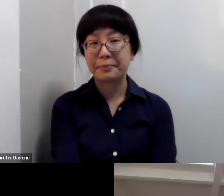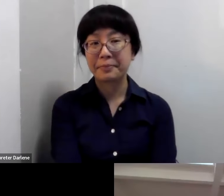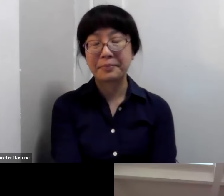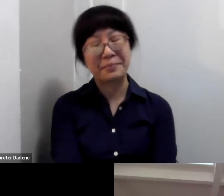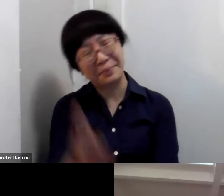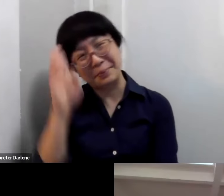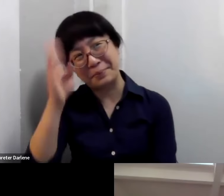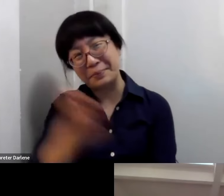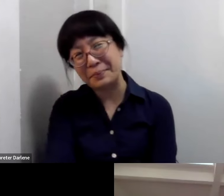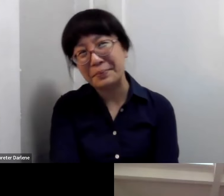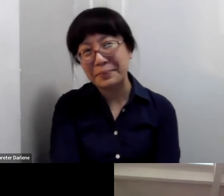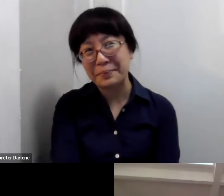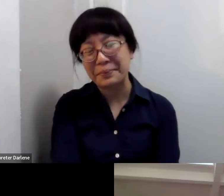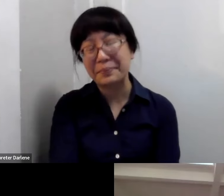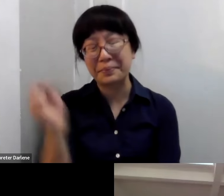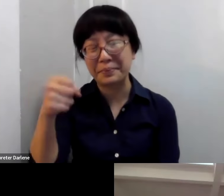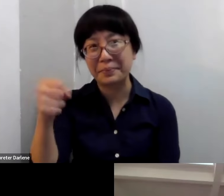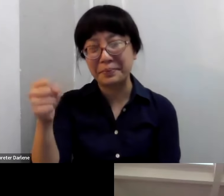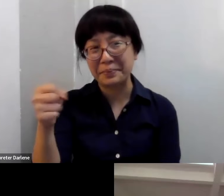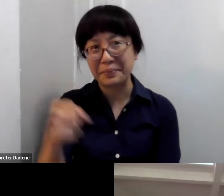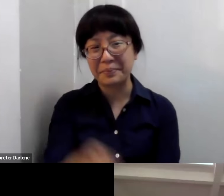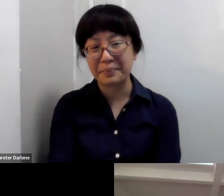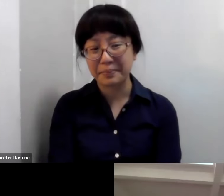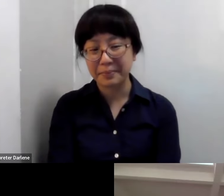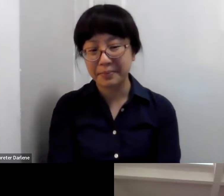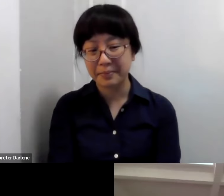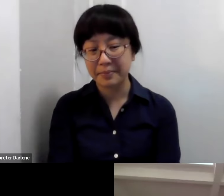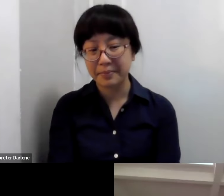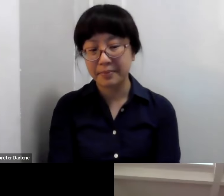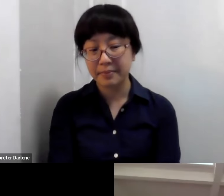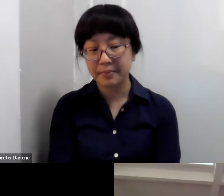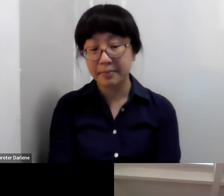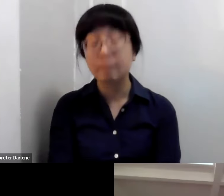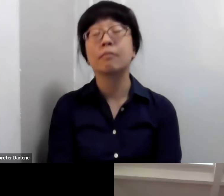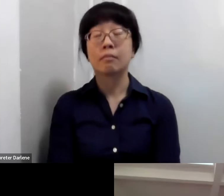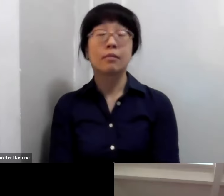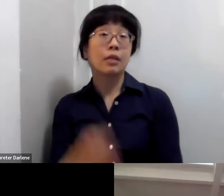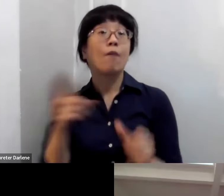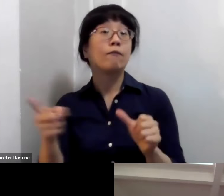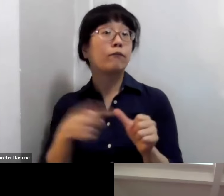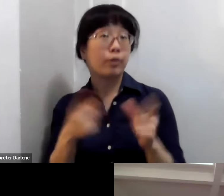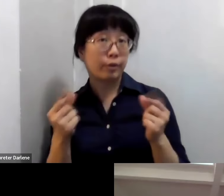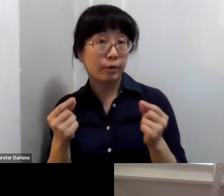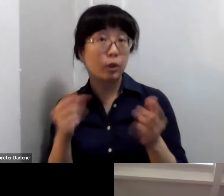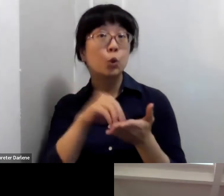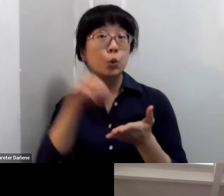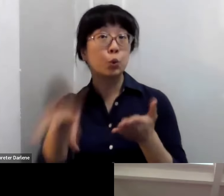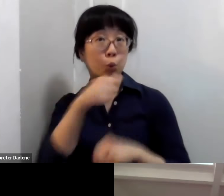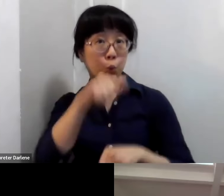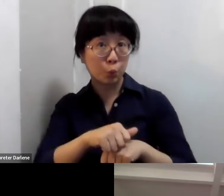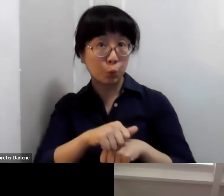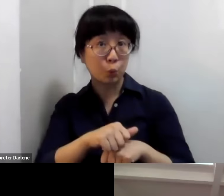Hi. So yeah, so first the student will schedule an appointment and we can report